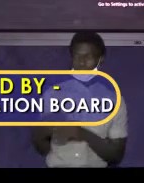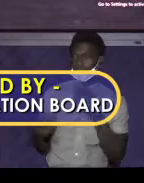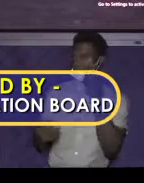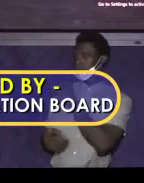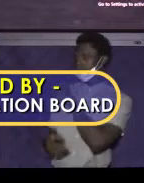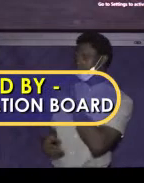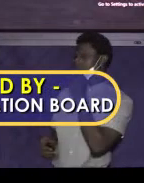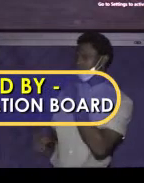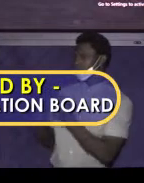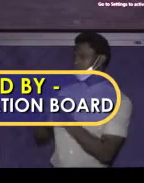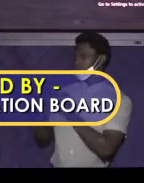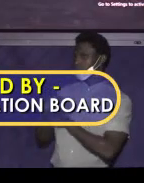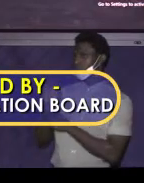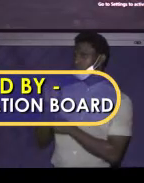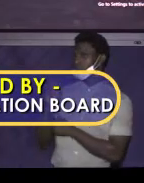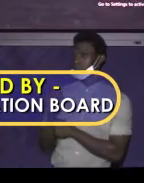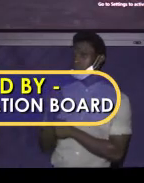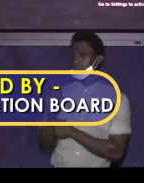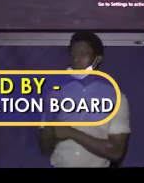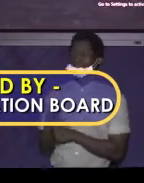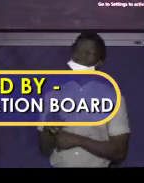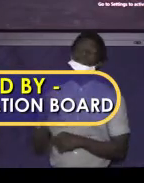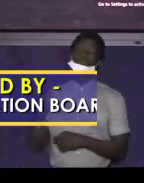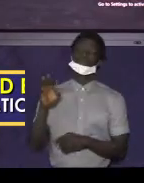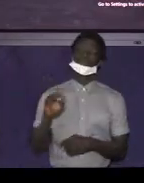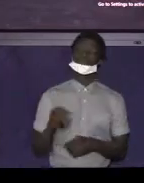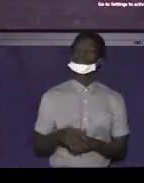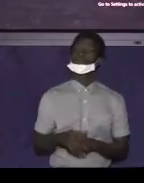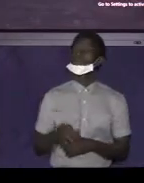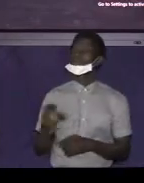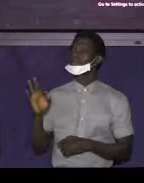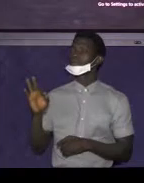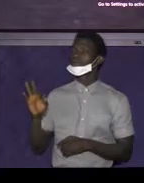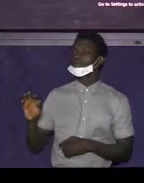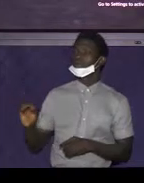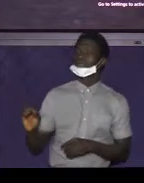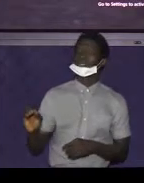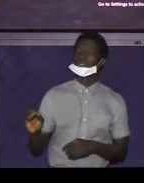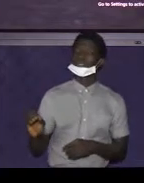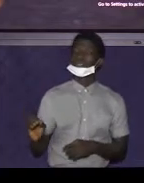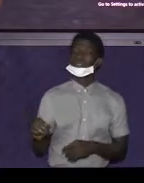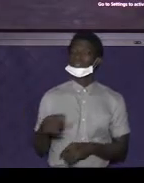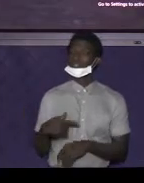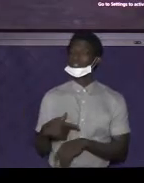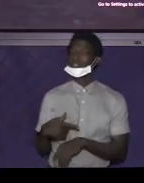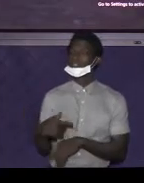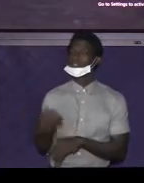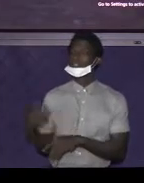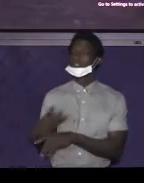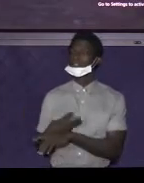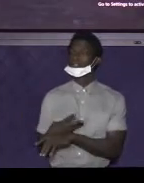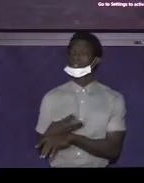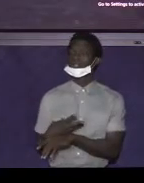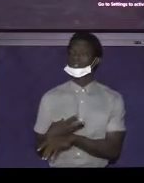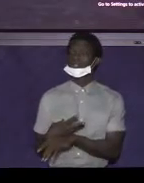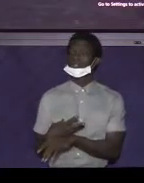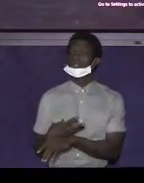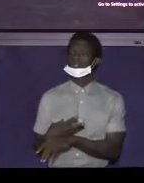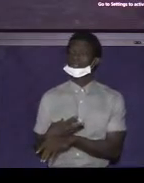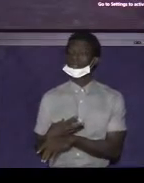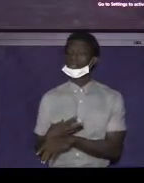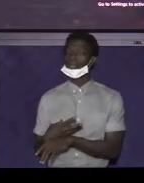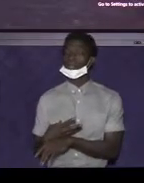1, 9. That is 9 over 2. But of course, that is the same as saying 90 times. Change this division